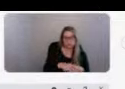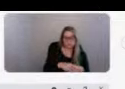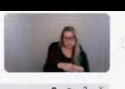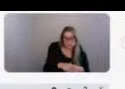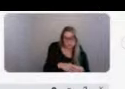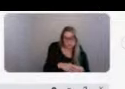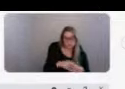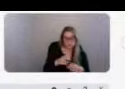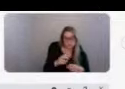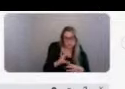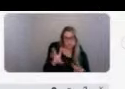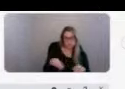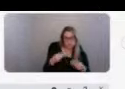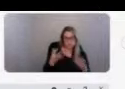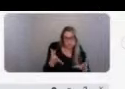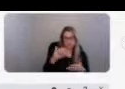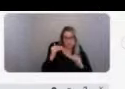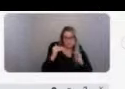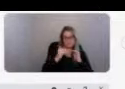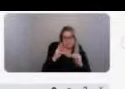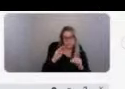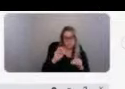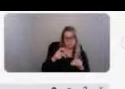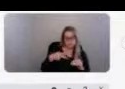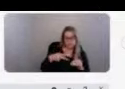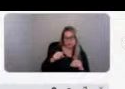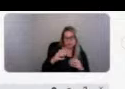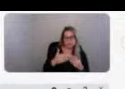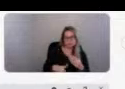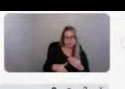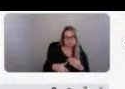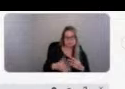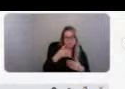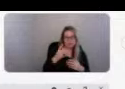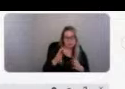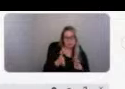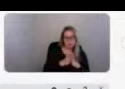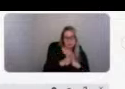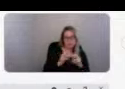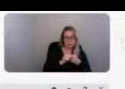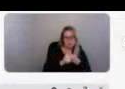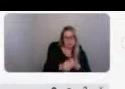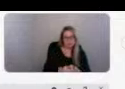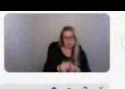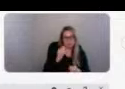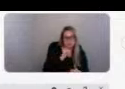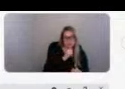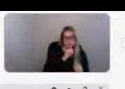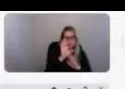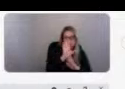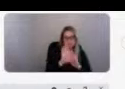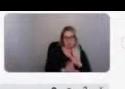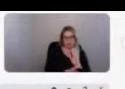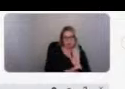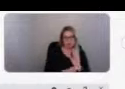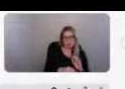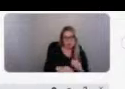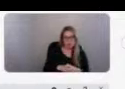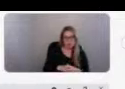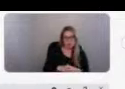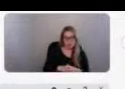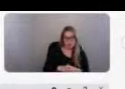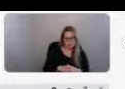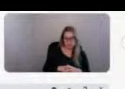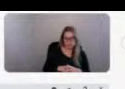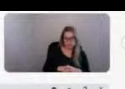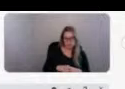issue fair maps in the end and um i would like to ask that you follow please the arizona constitution when you draw this um